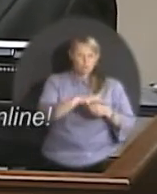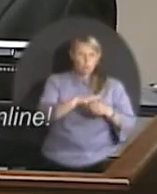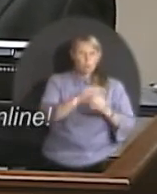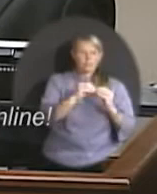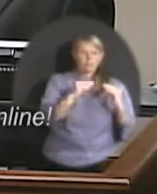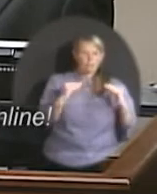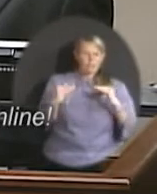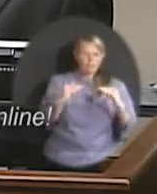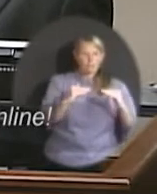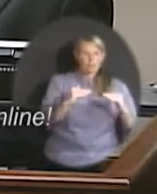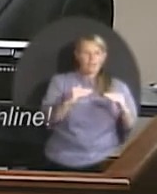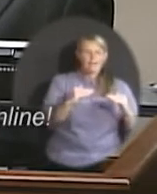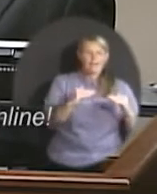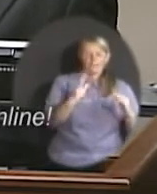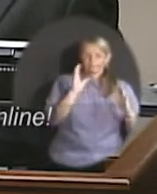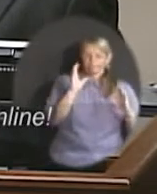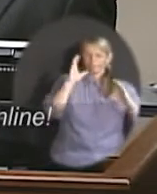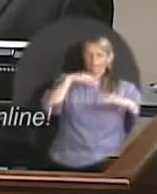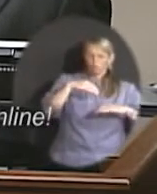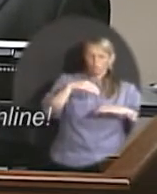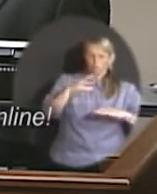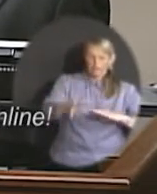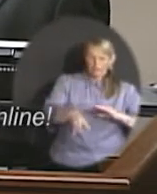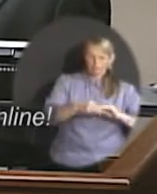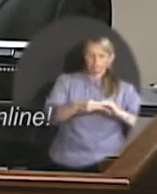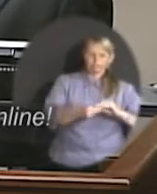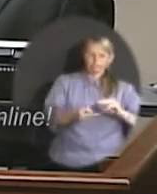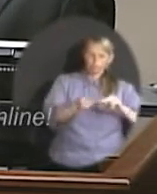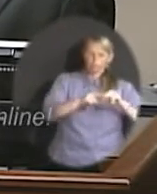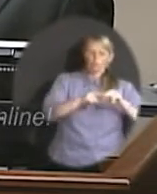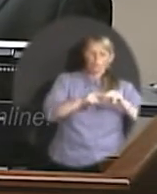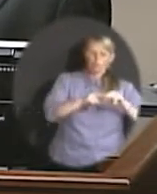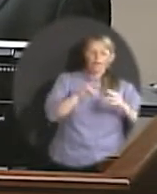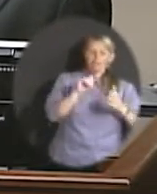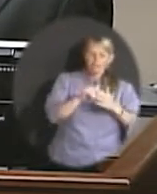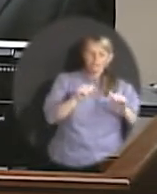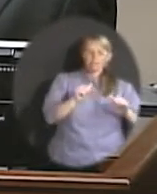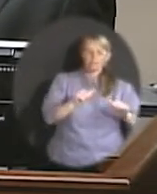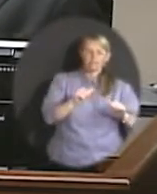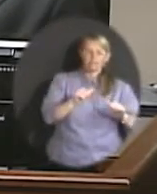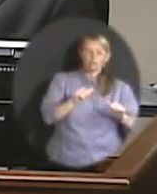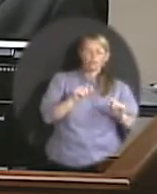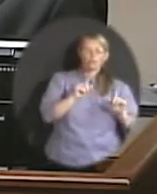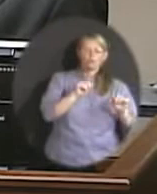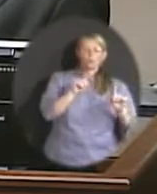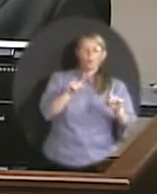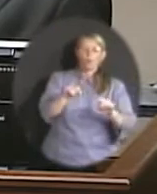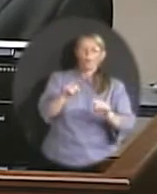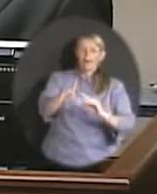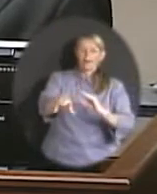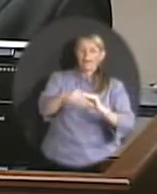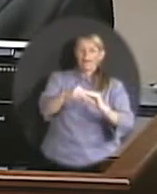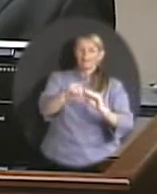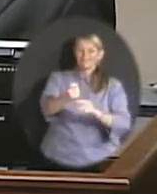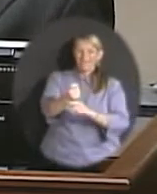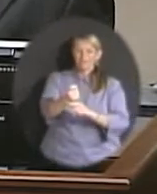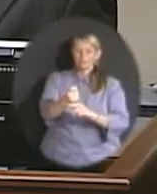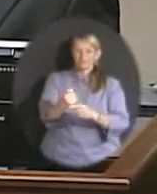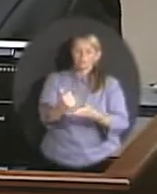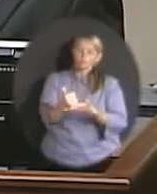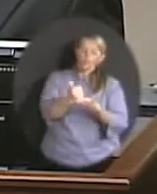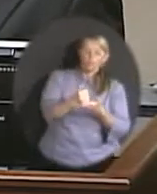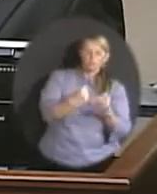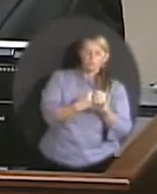equalized. Extraordinary growth is our ability to go out and tax in order to help support that school or that addition